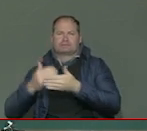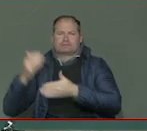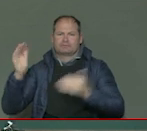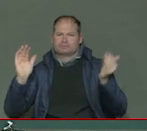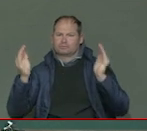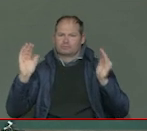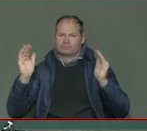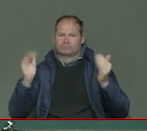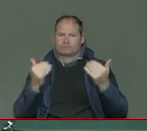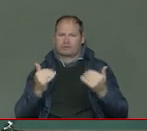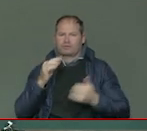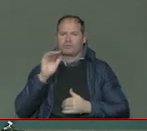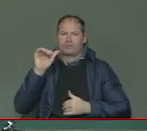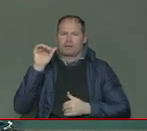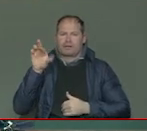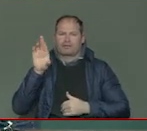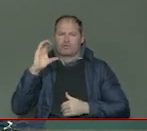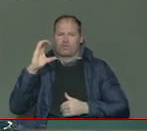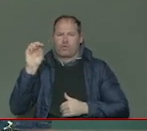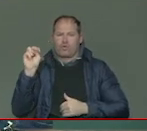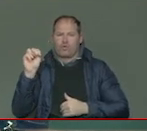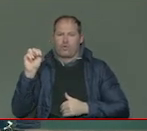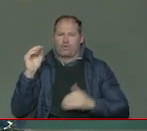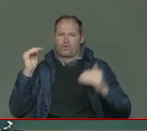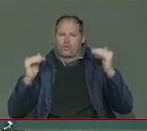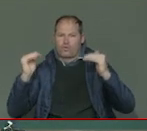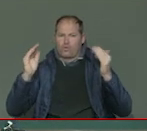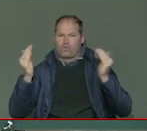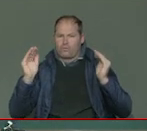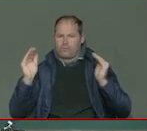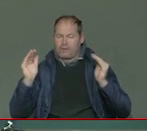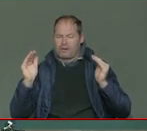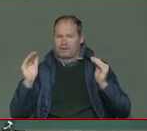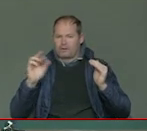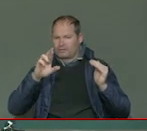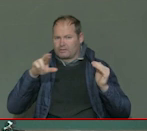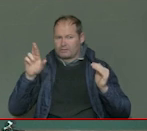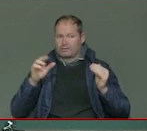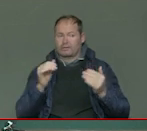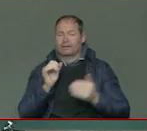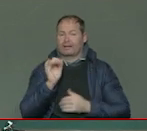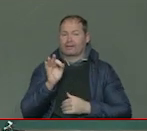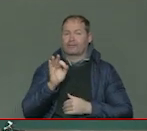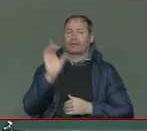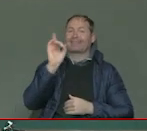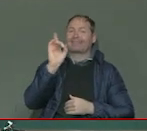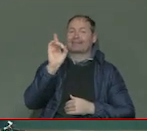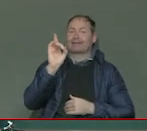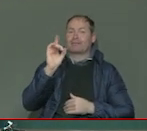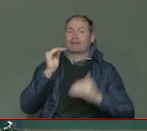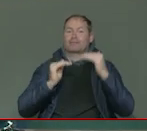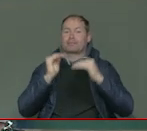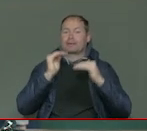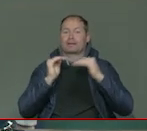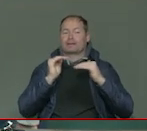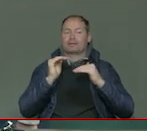bank recon was correct. So if we ended with a debit balance in our bank account, in your bank recon,